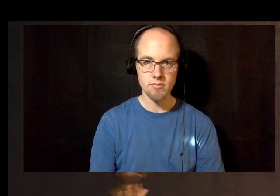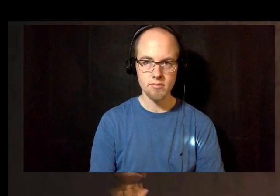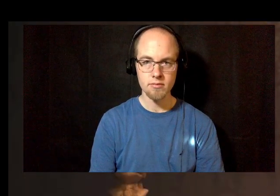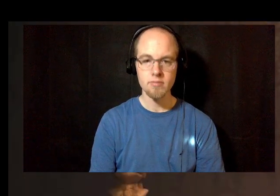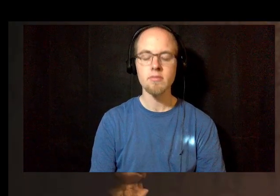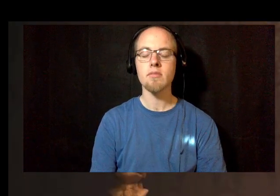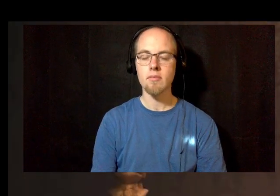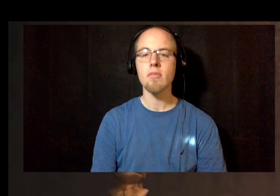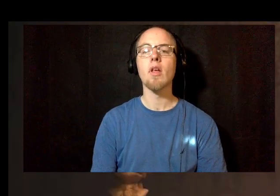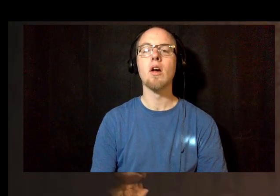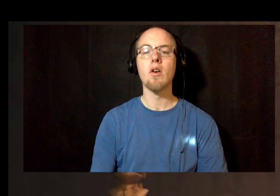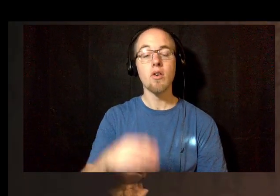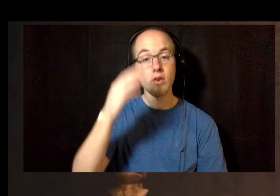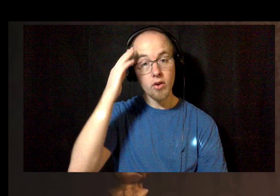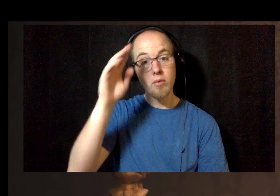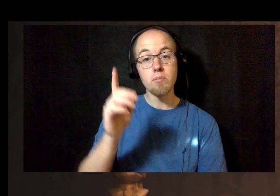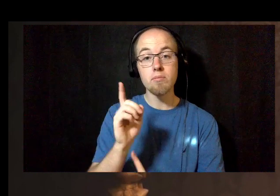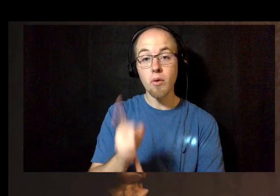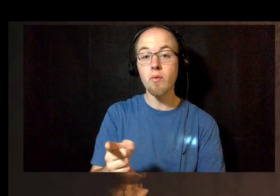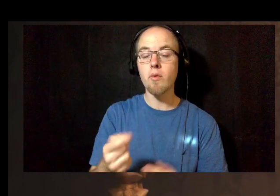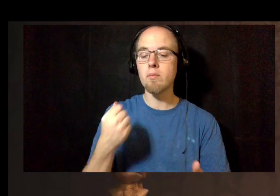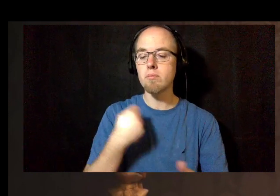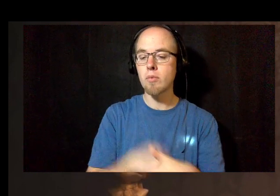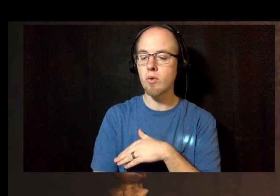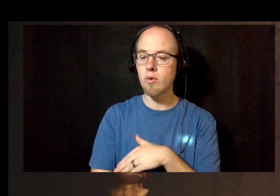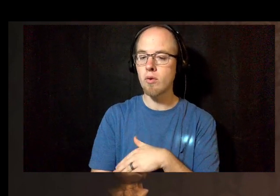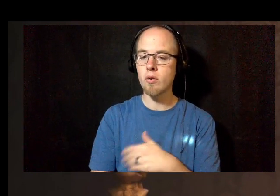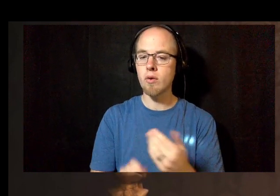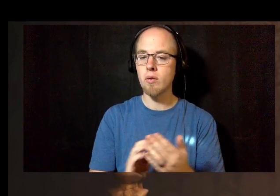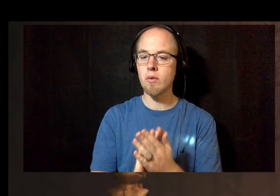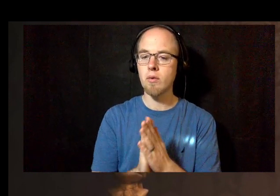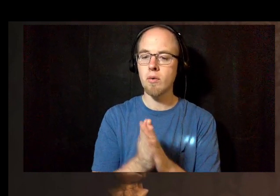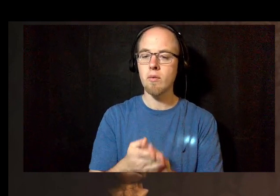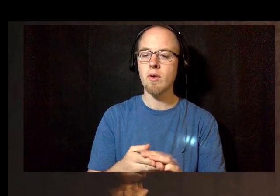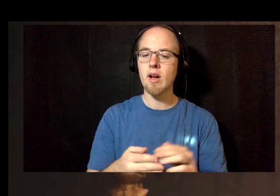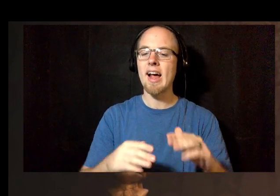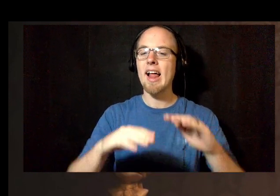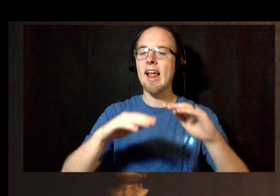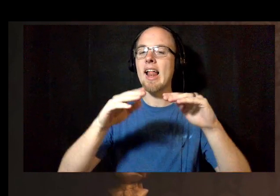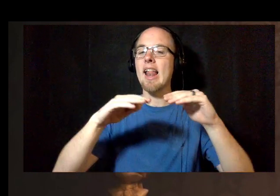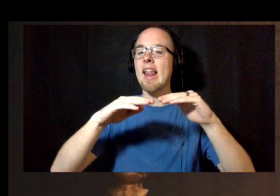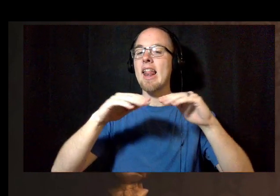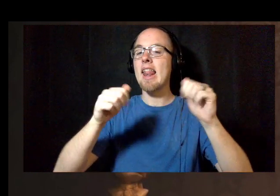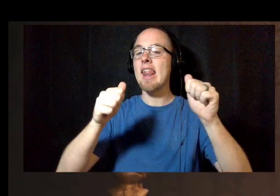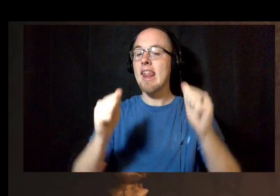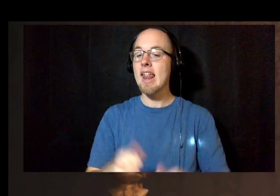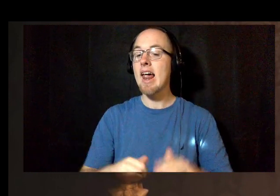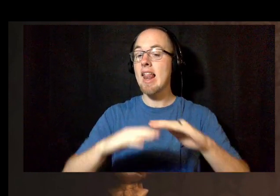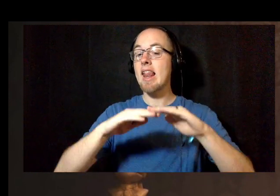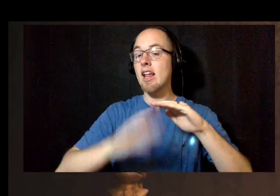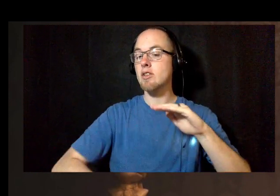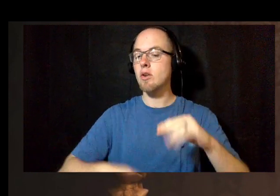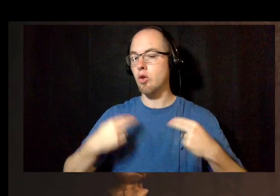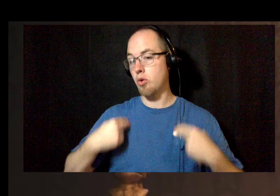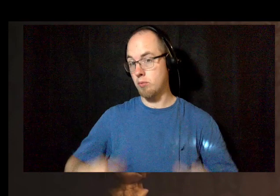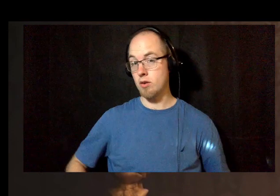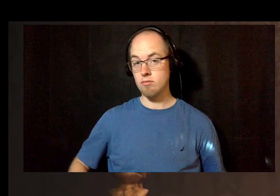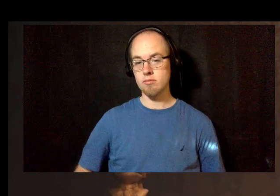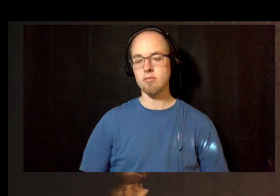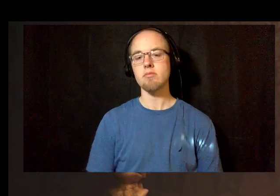You know, from the moment we're born, we become less than human. You know